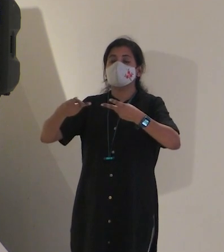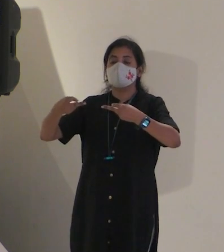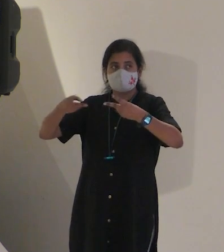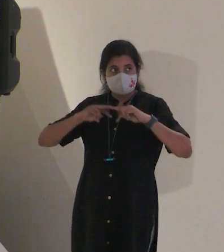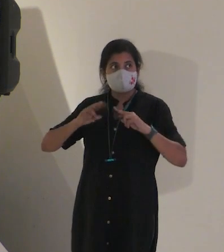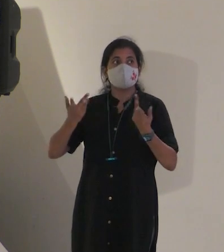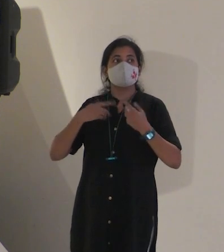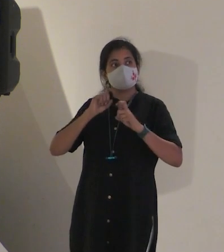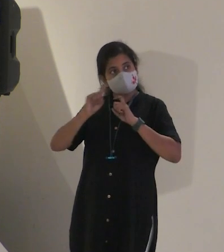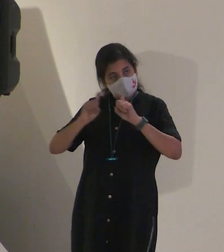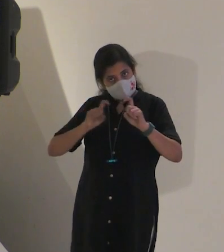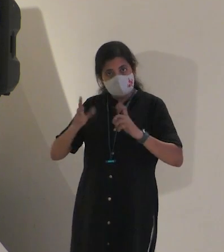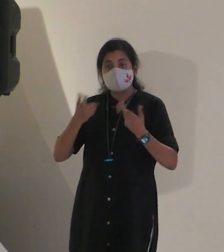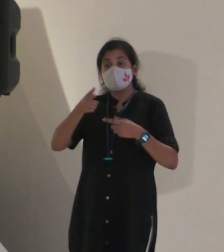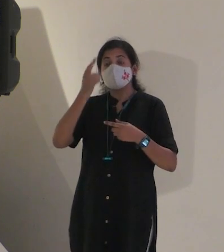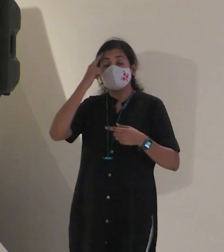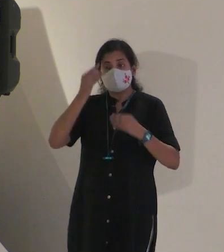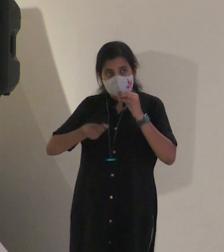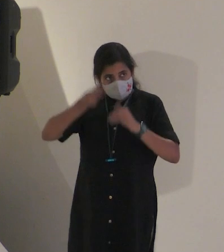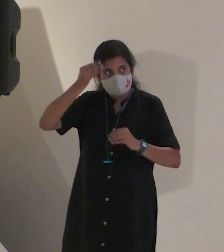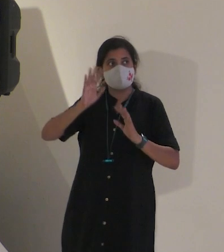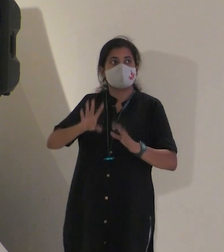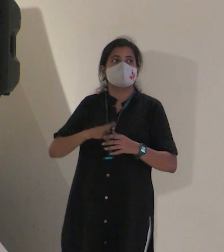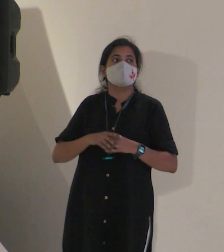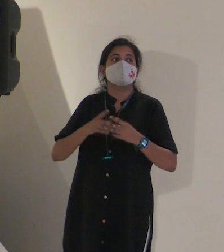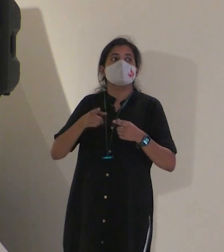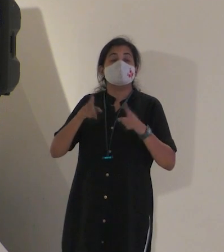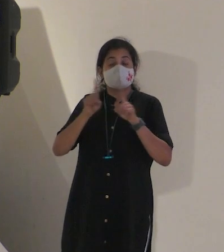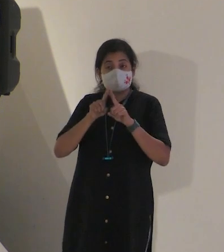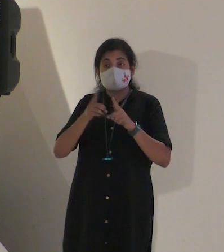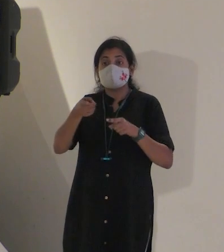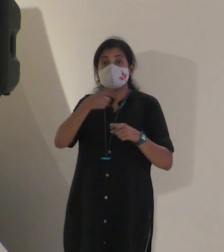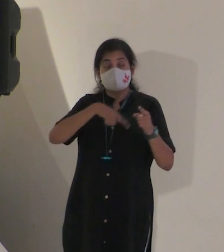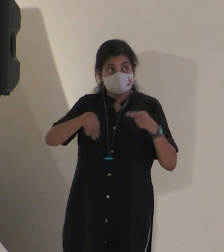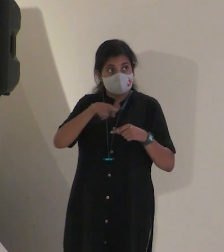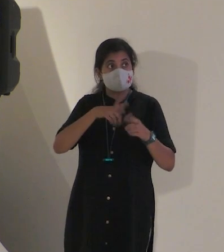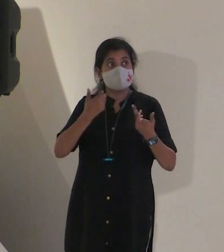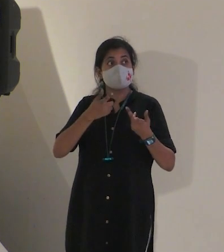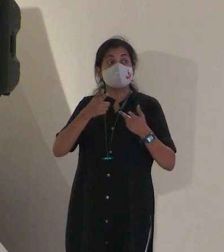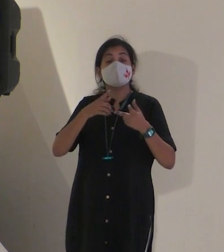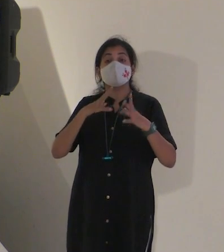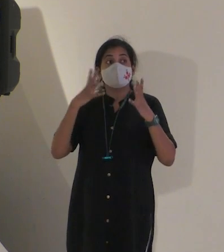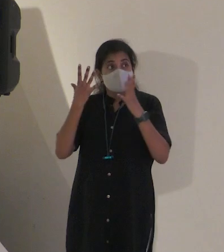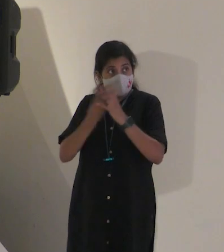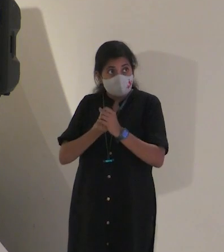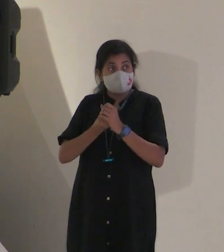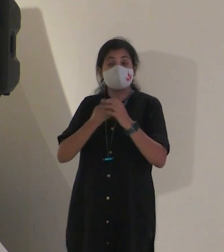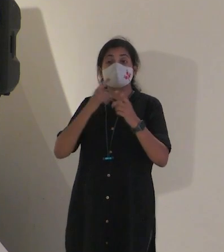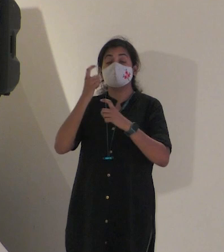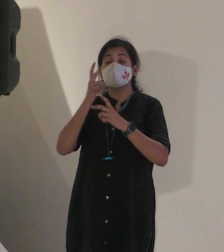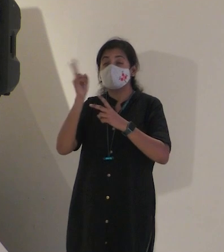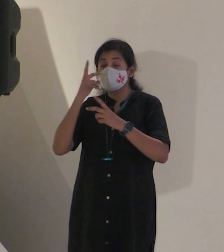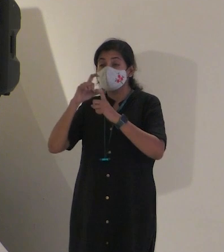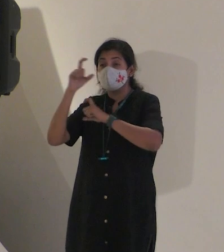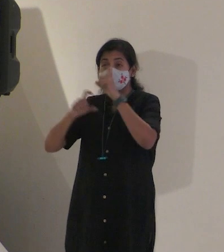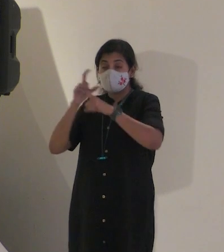the students to think more? Is something that actually led us to collaborate with different organizations. This